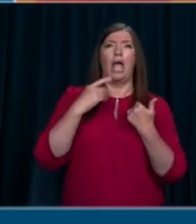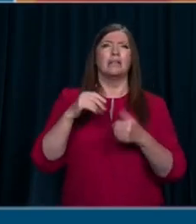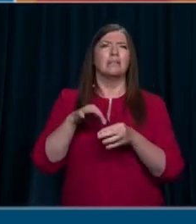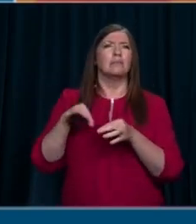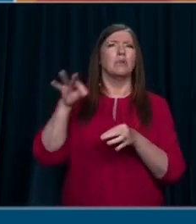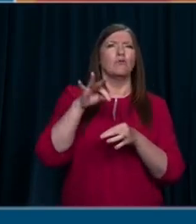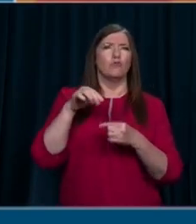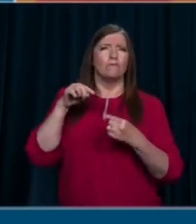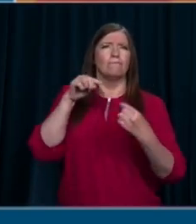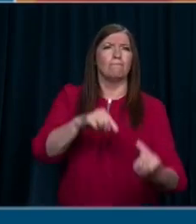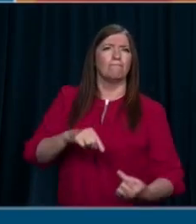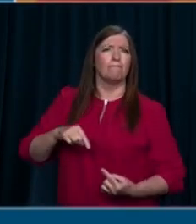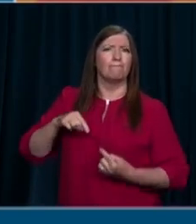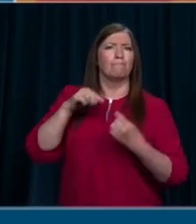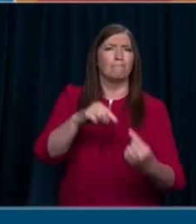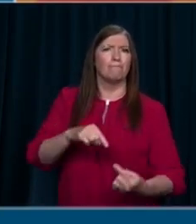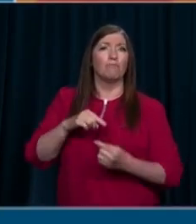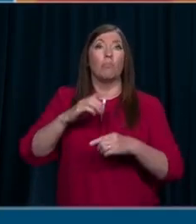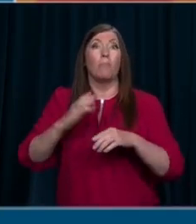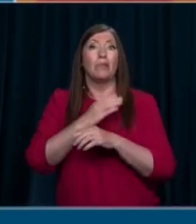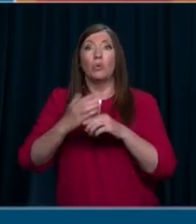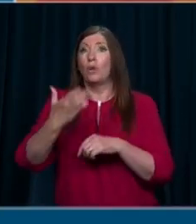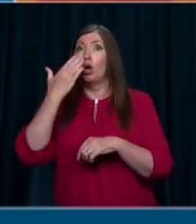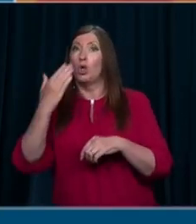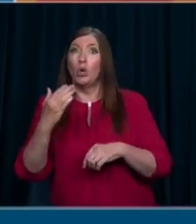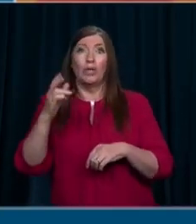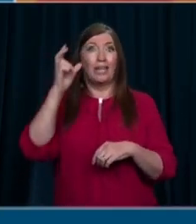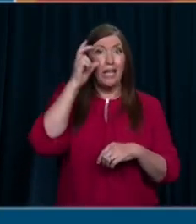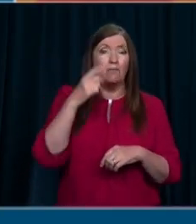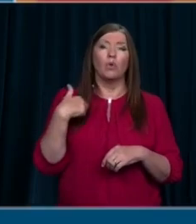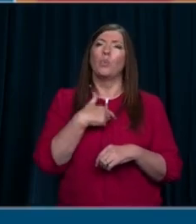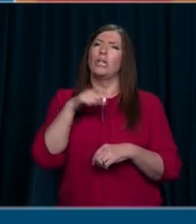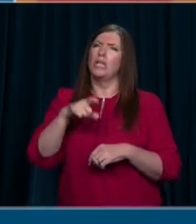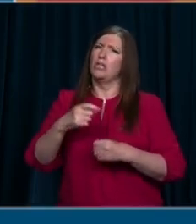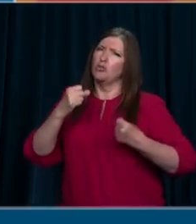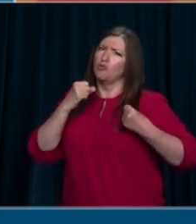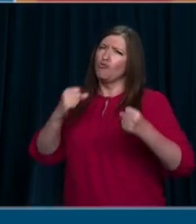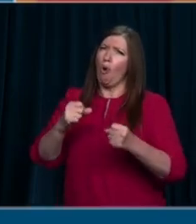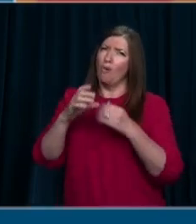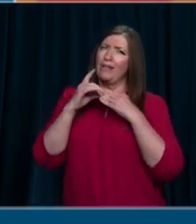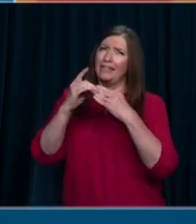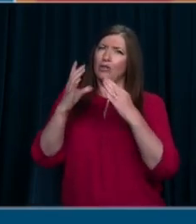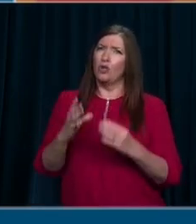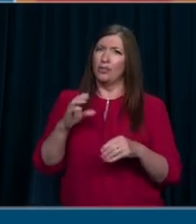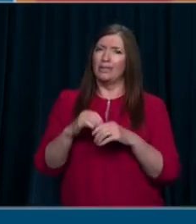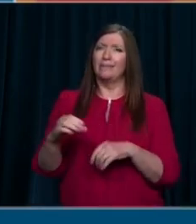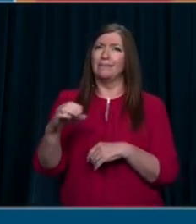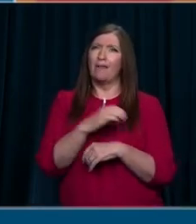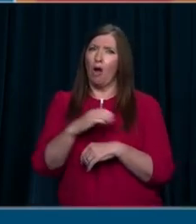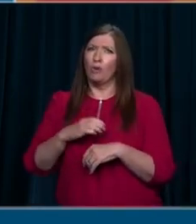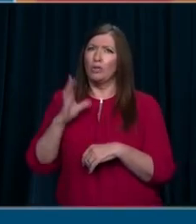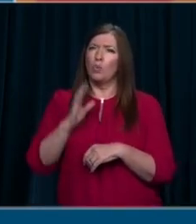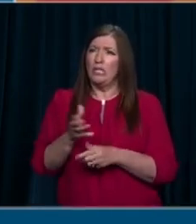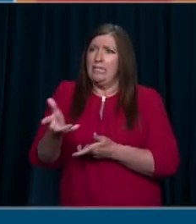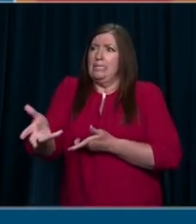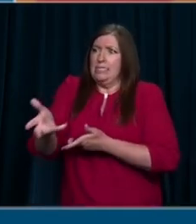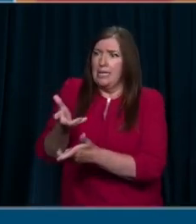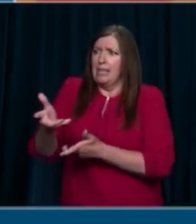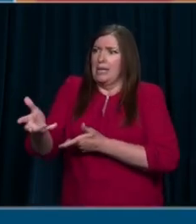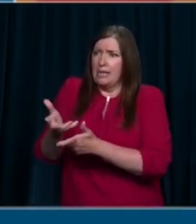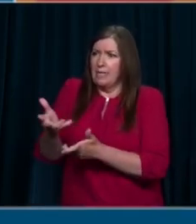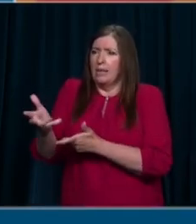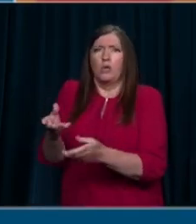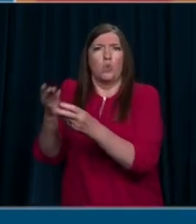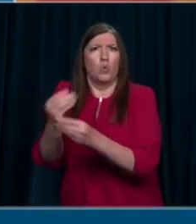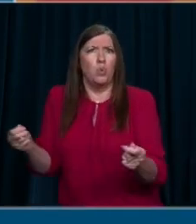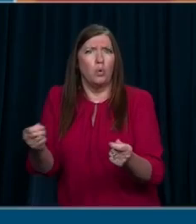battle that is raging between good and evil. And we need strong leaders in Congress who will deal with that. I'm